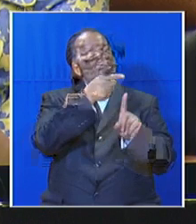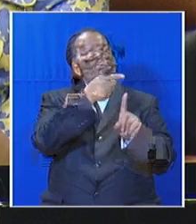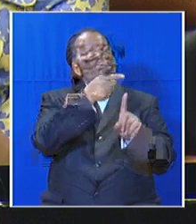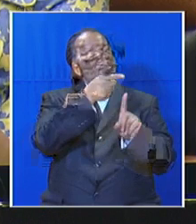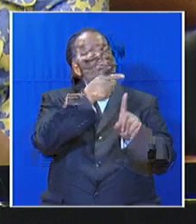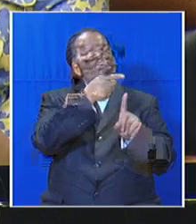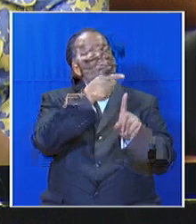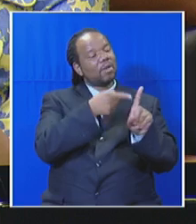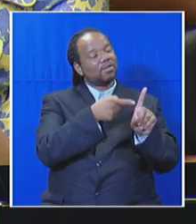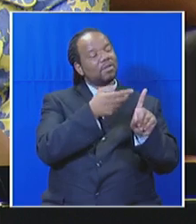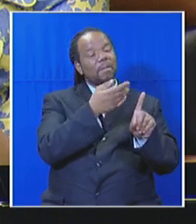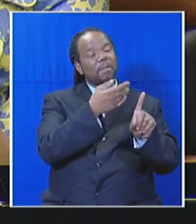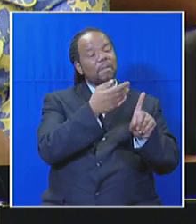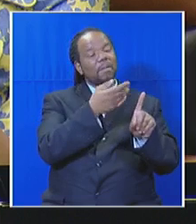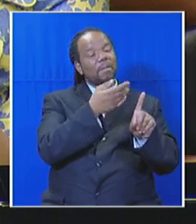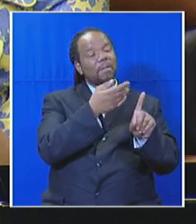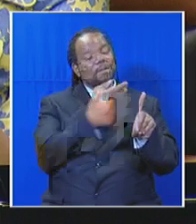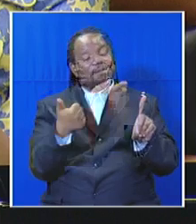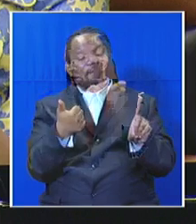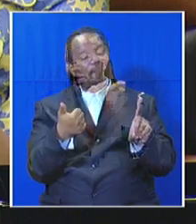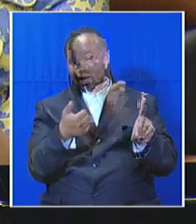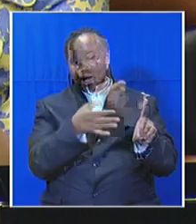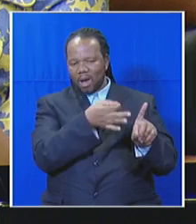Besicela uphendule. Speaker, our leader.